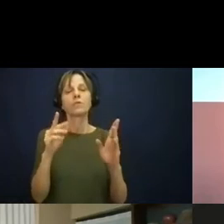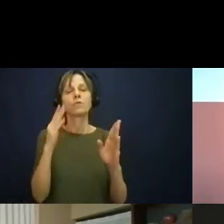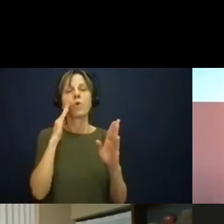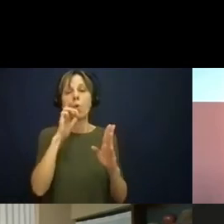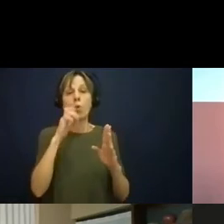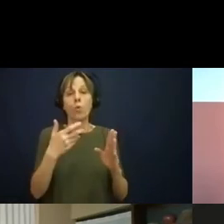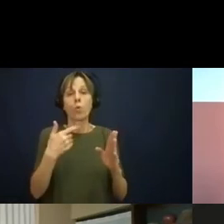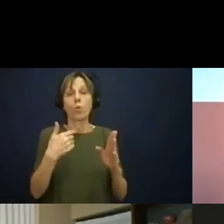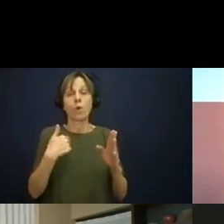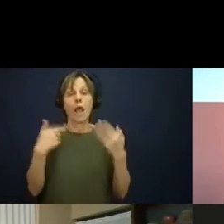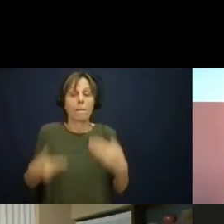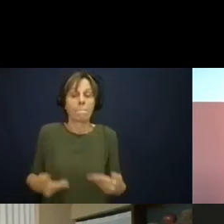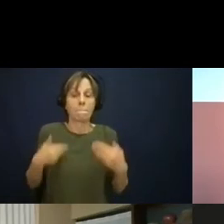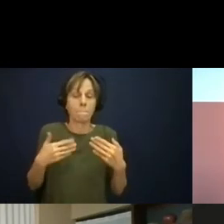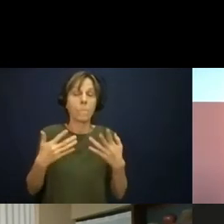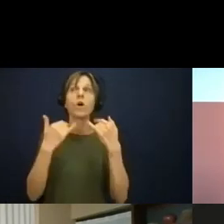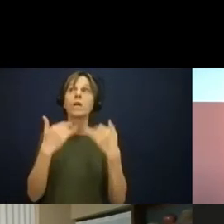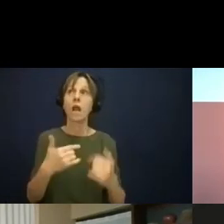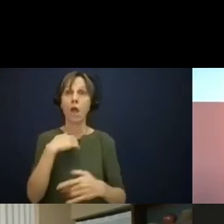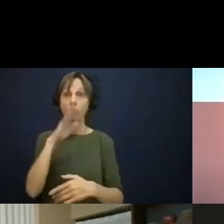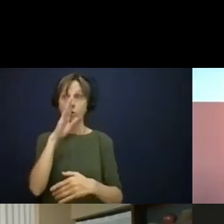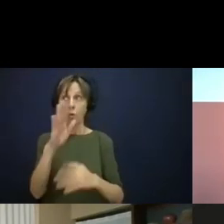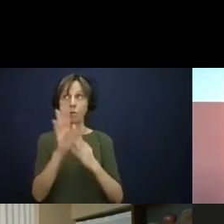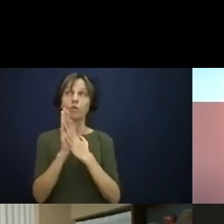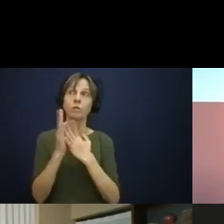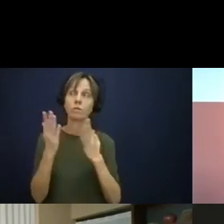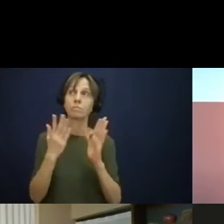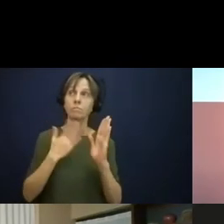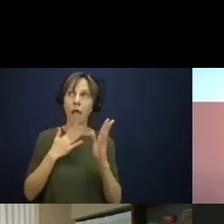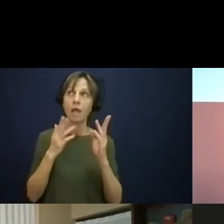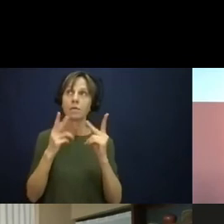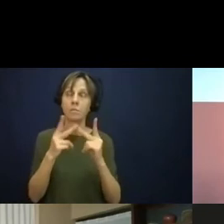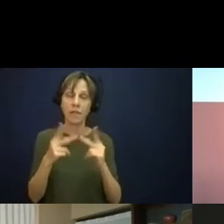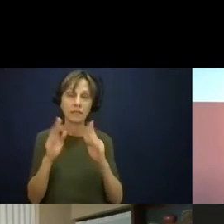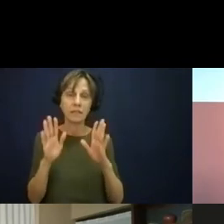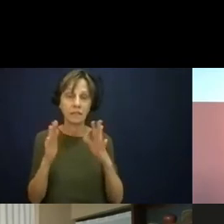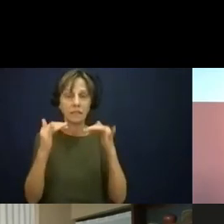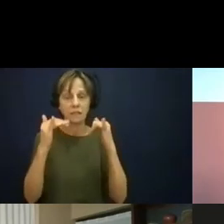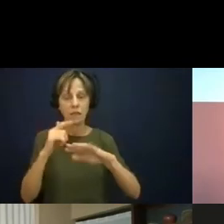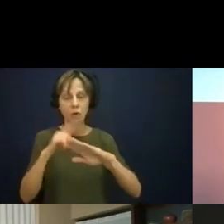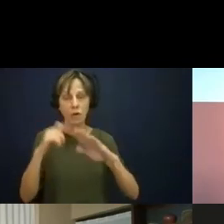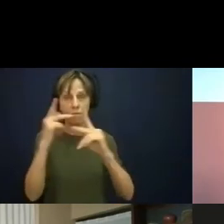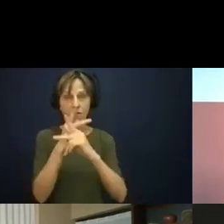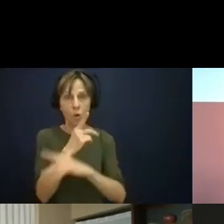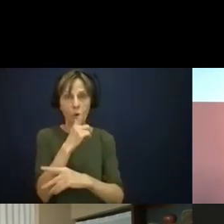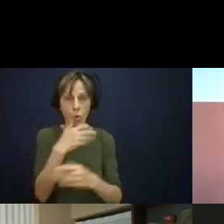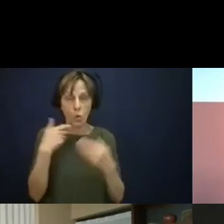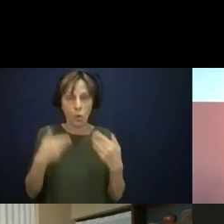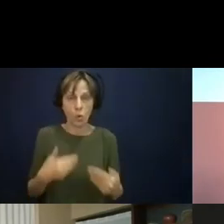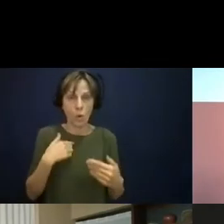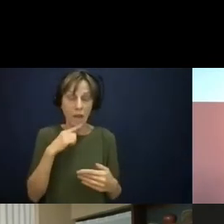it's time for me, now that I'm sober and I'm in my own place, it's time for me to figure out who I am. And that was so